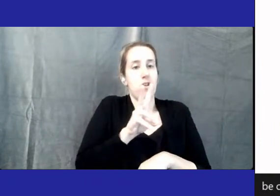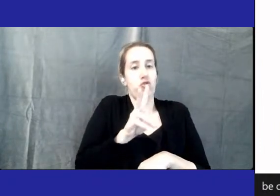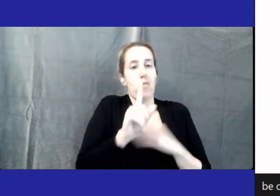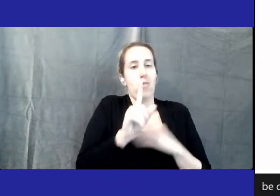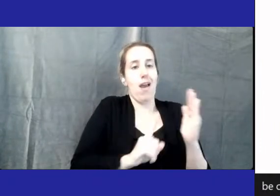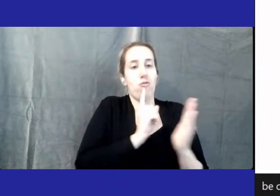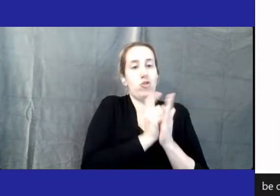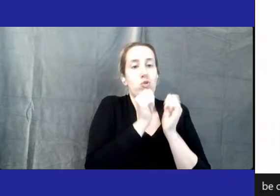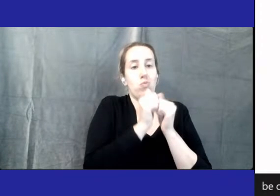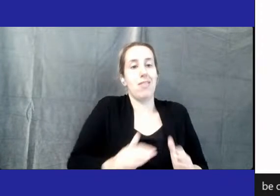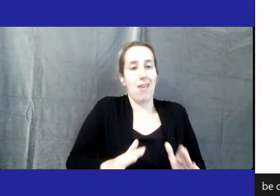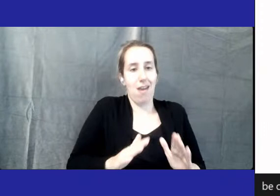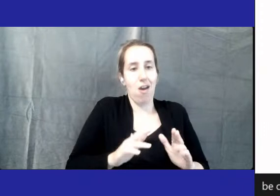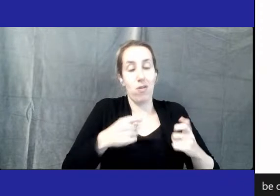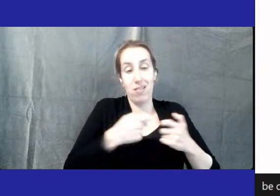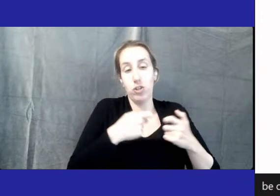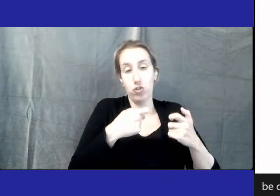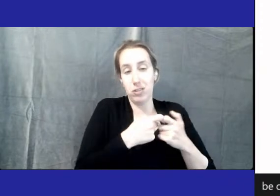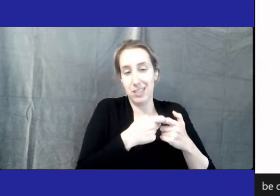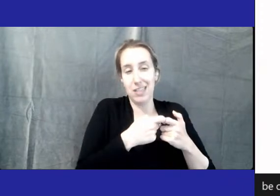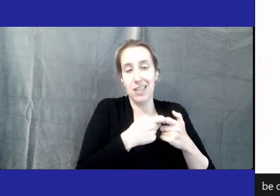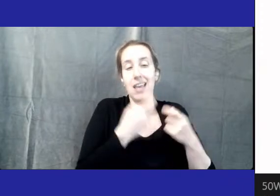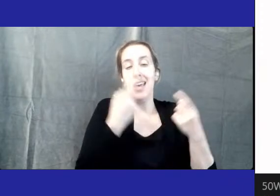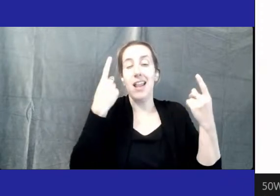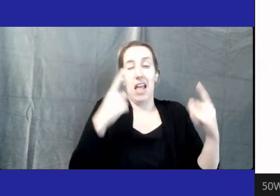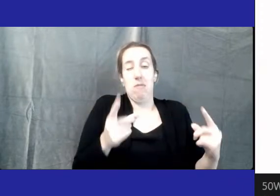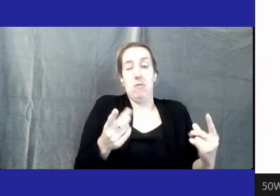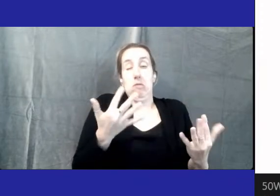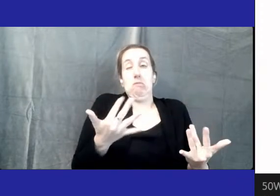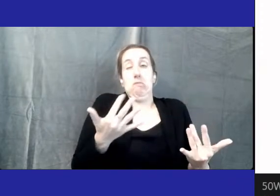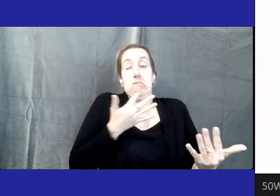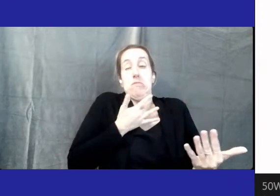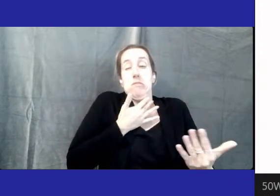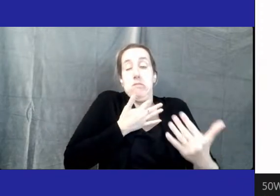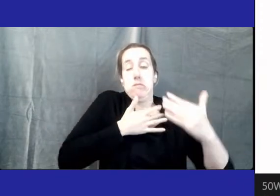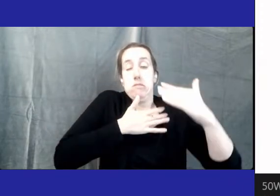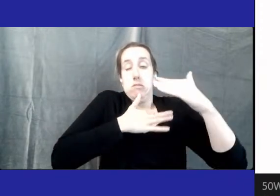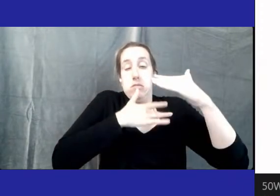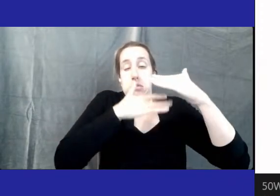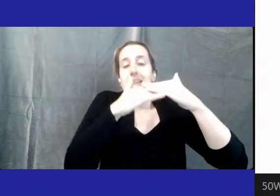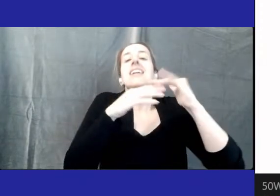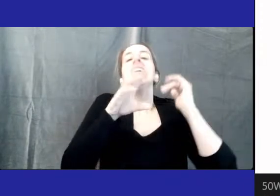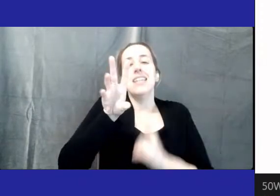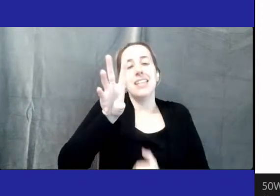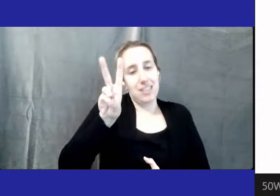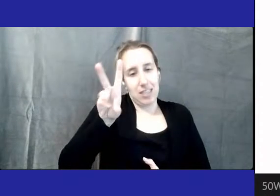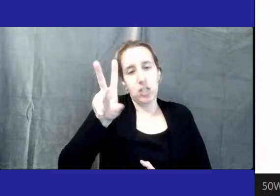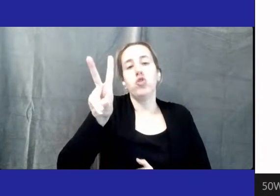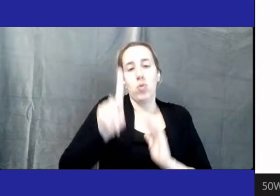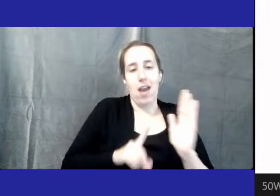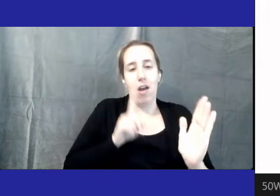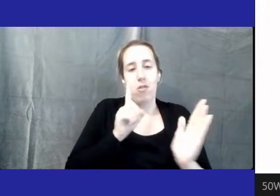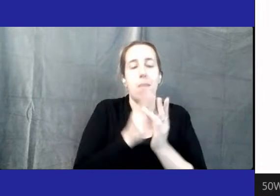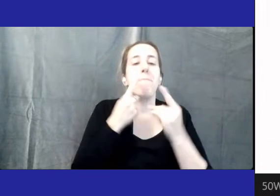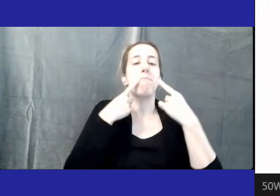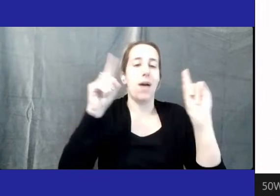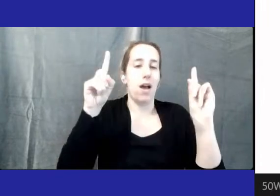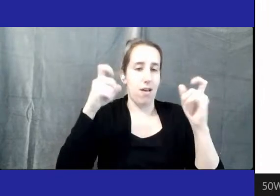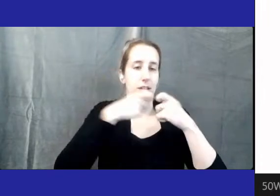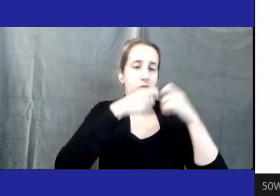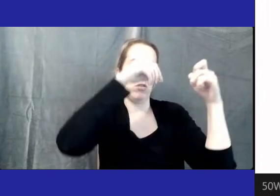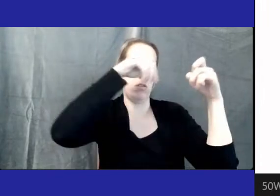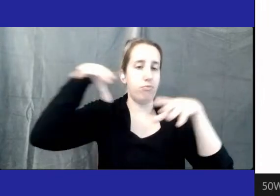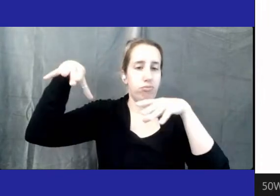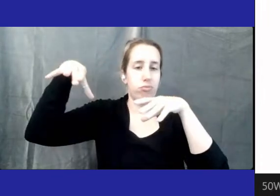on, I think, at like 69 hours. Right, just to imagine, right, the scale that you could